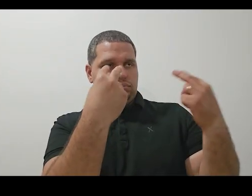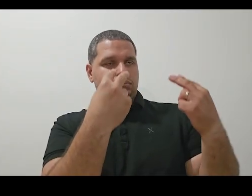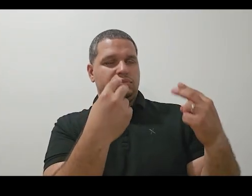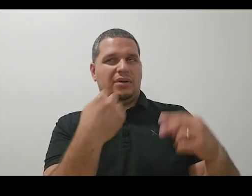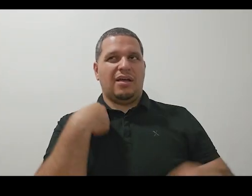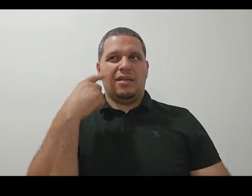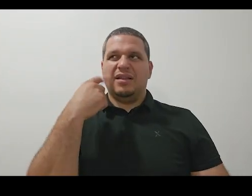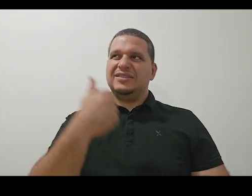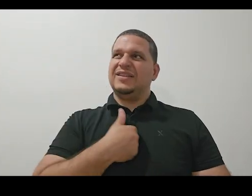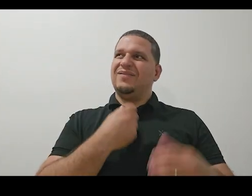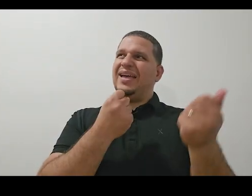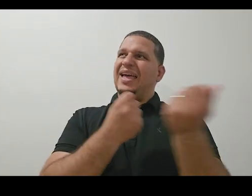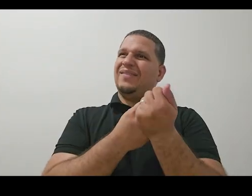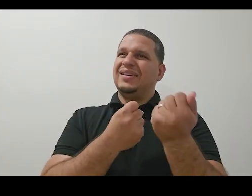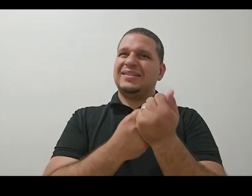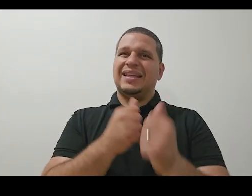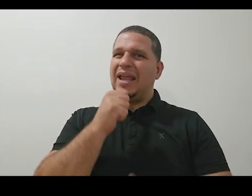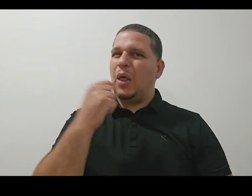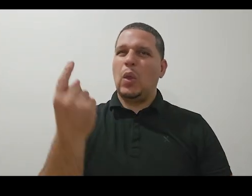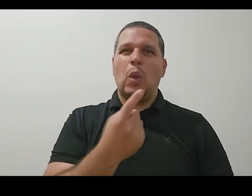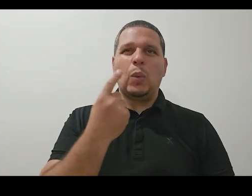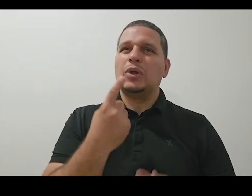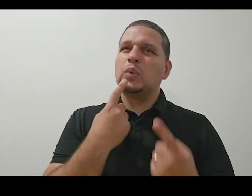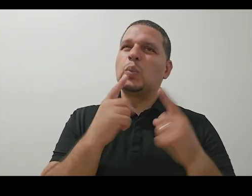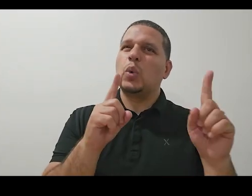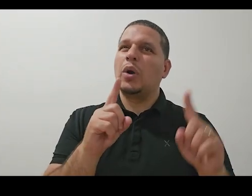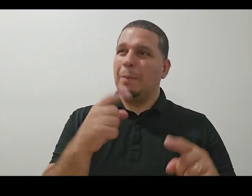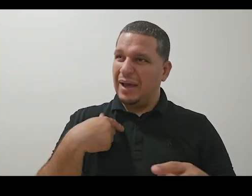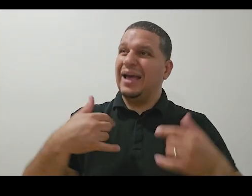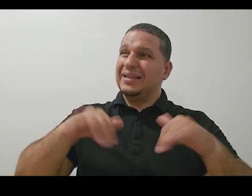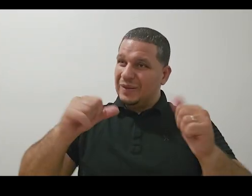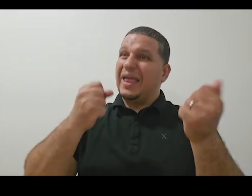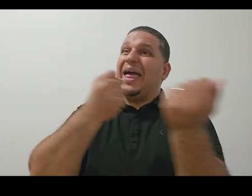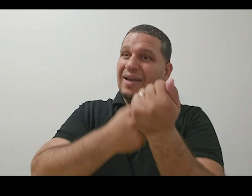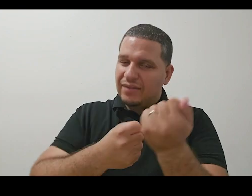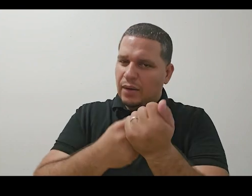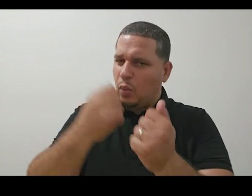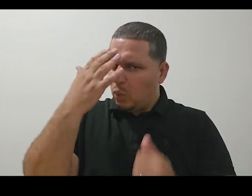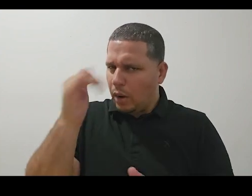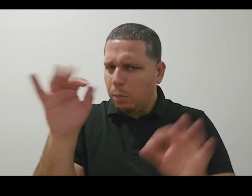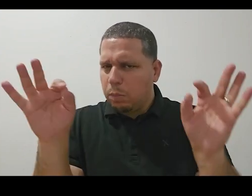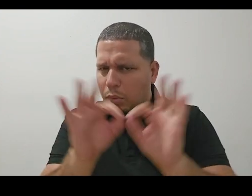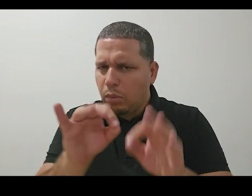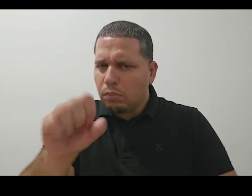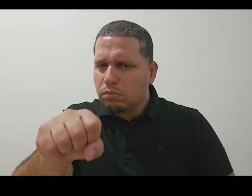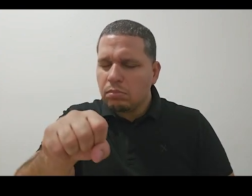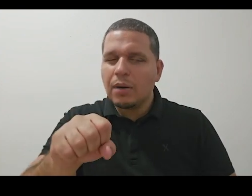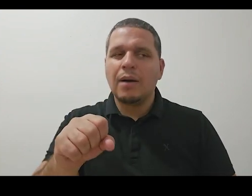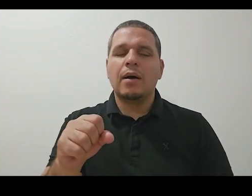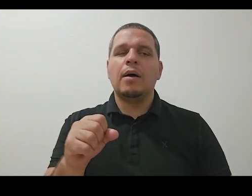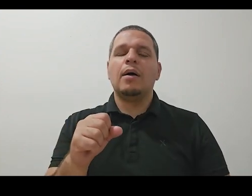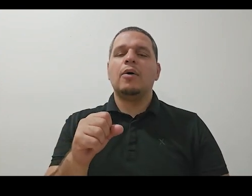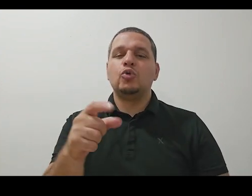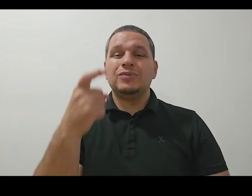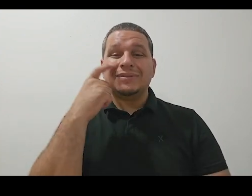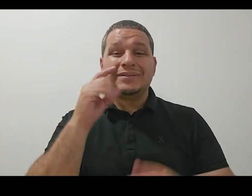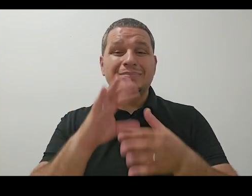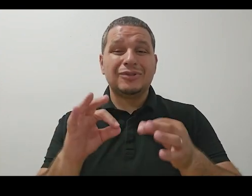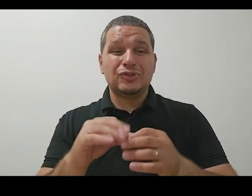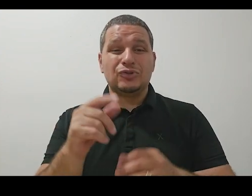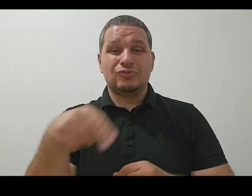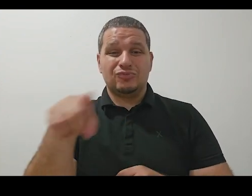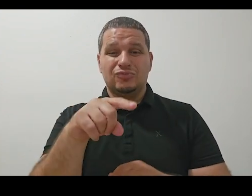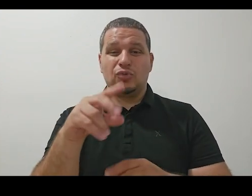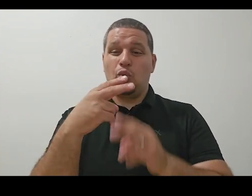system, I realized that self-advocacy doesn't always work, even though I still advocate because it's very important. But you know,